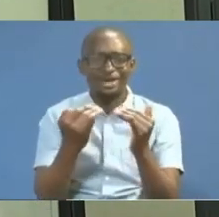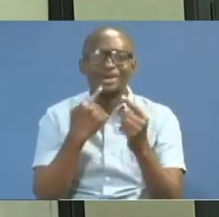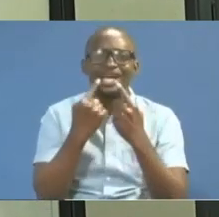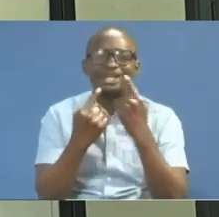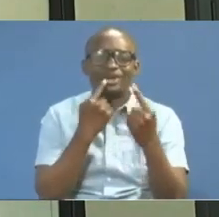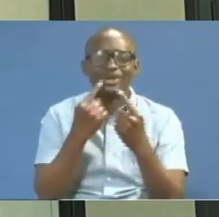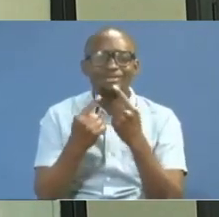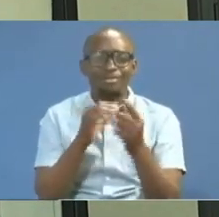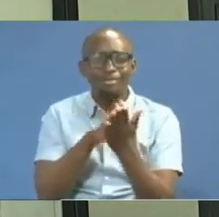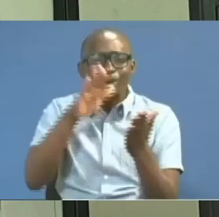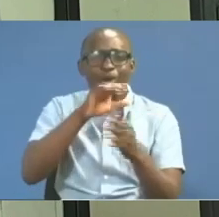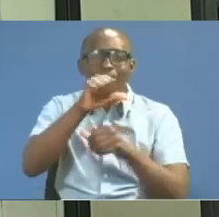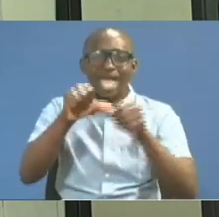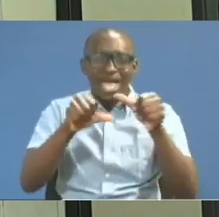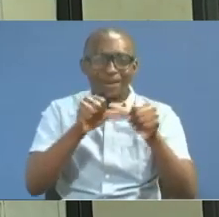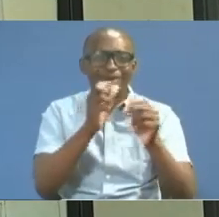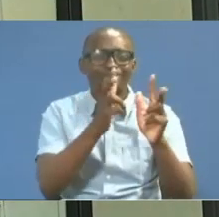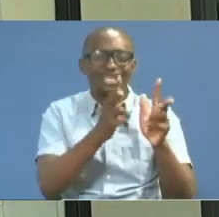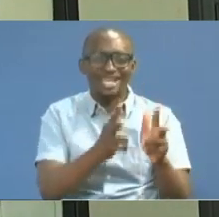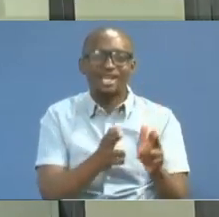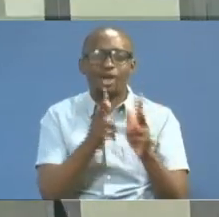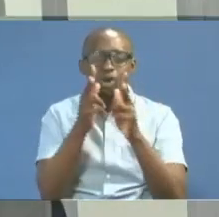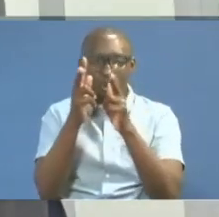to talk a bit more about